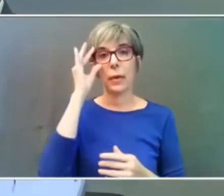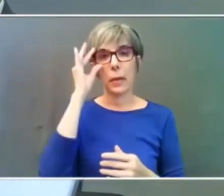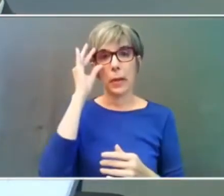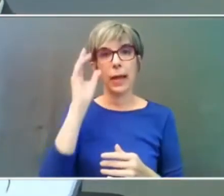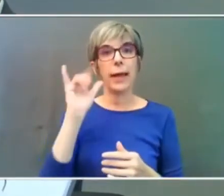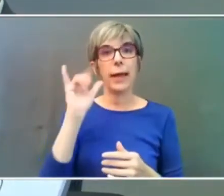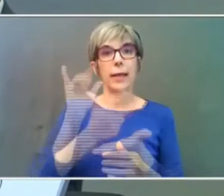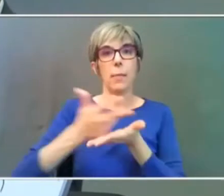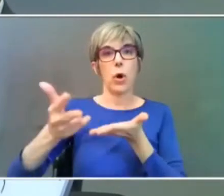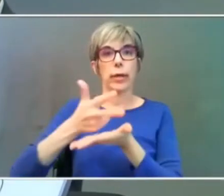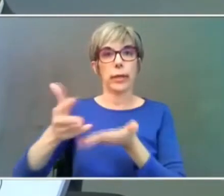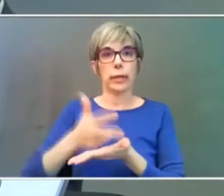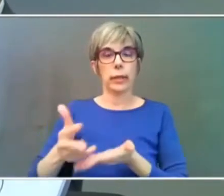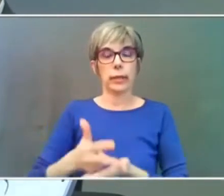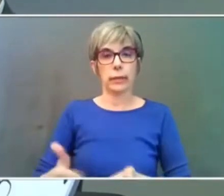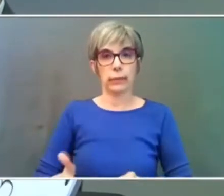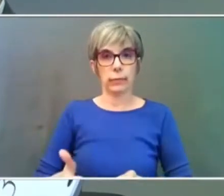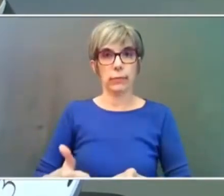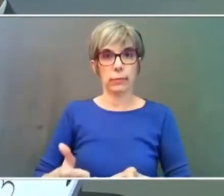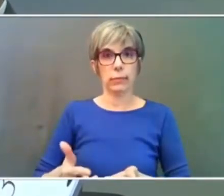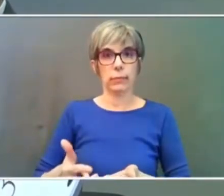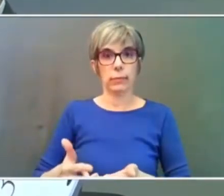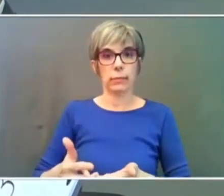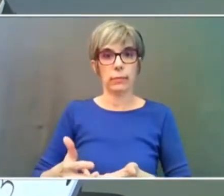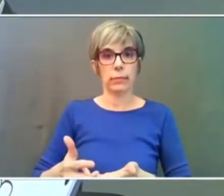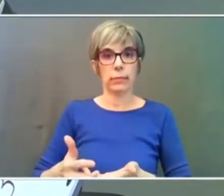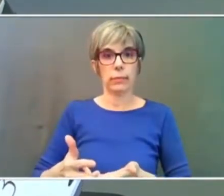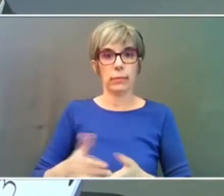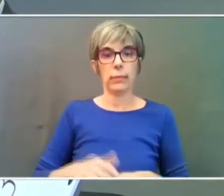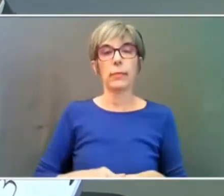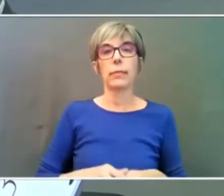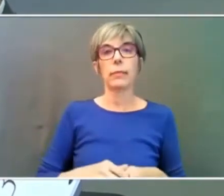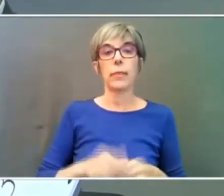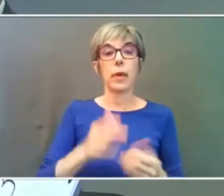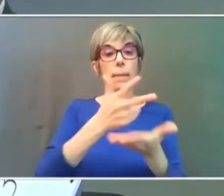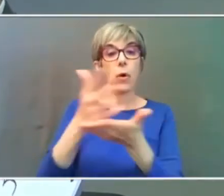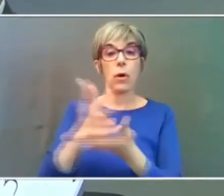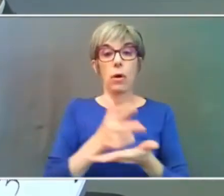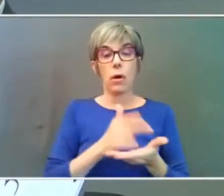deck. It's 800 spaces.